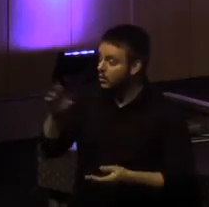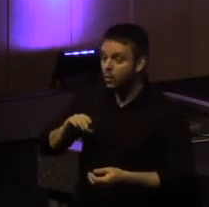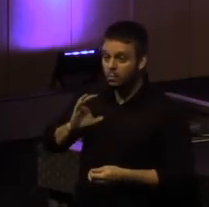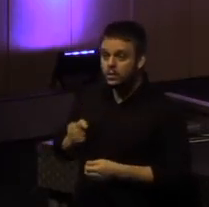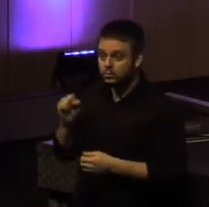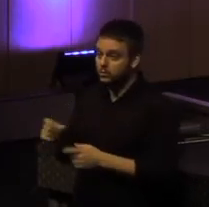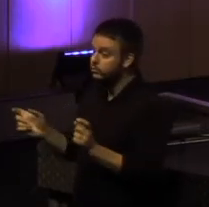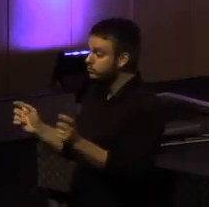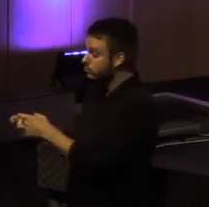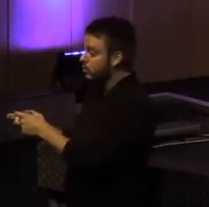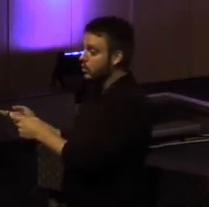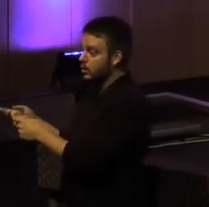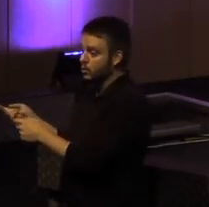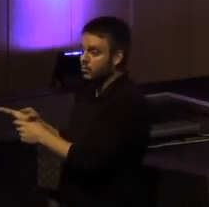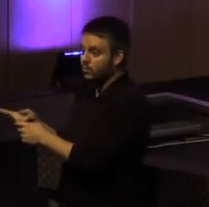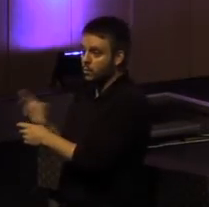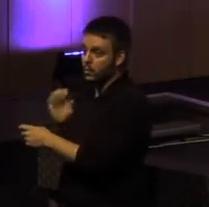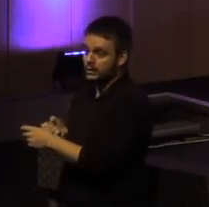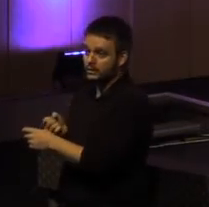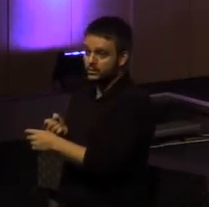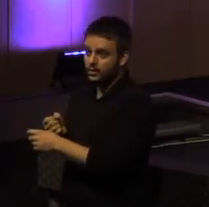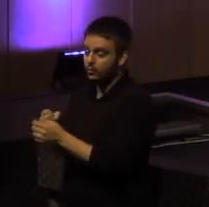a chase ensued in a neighborhood.